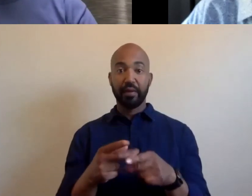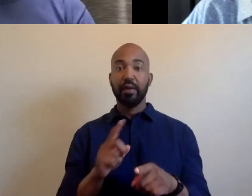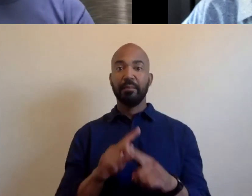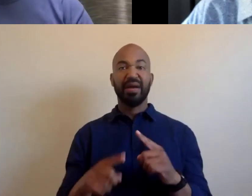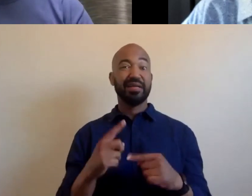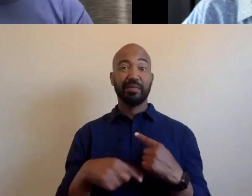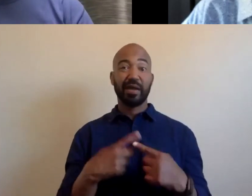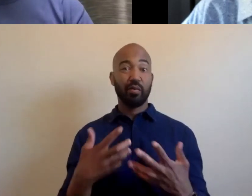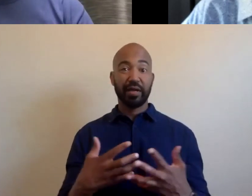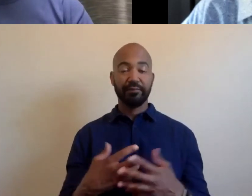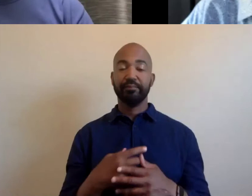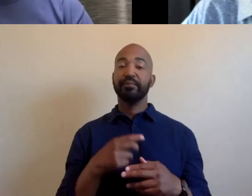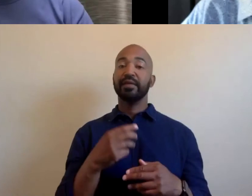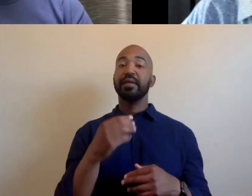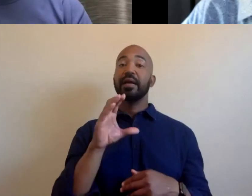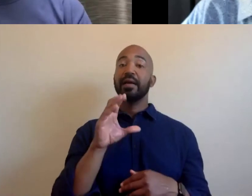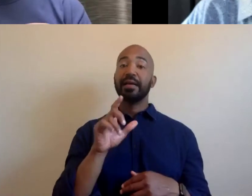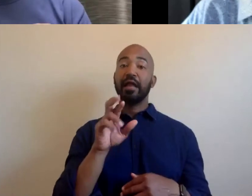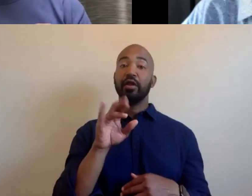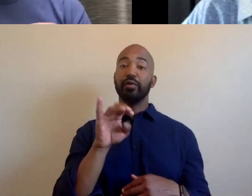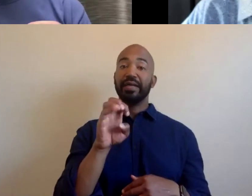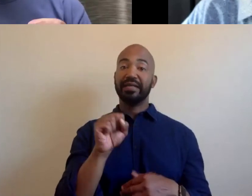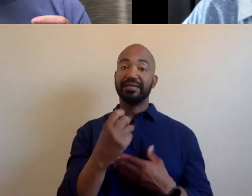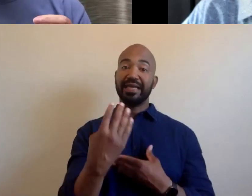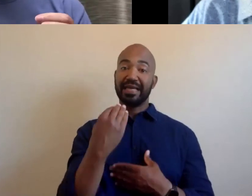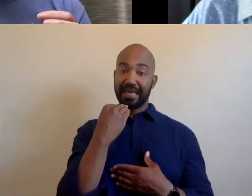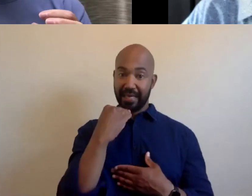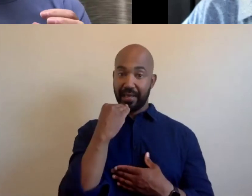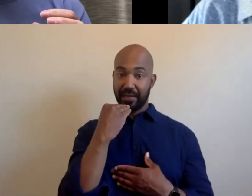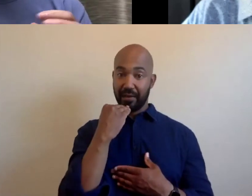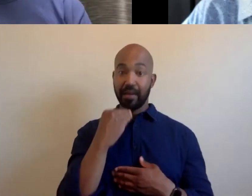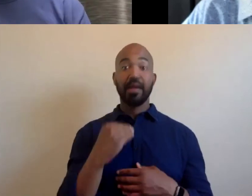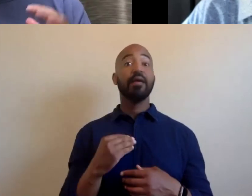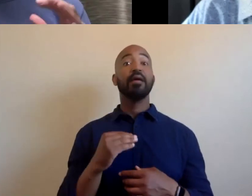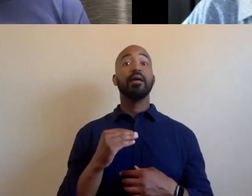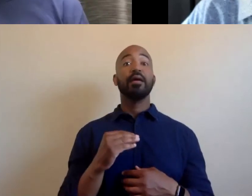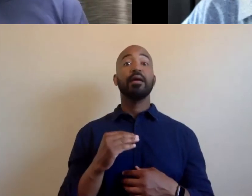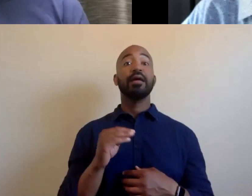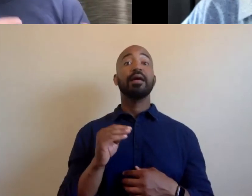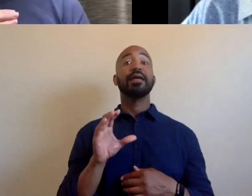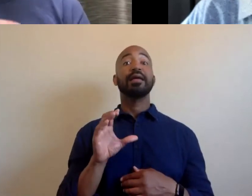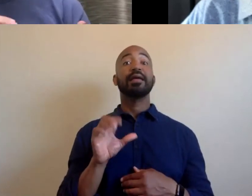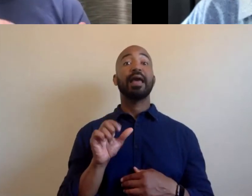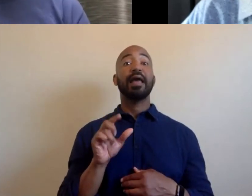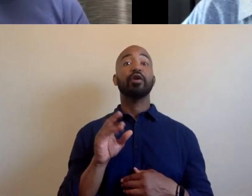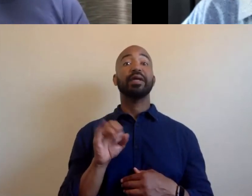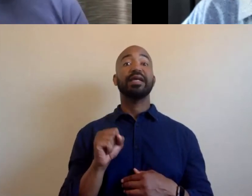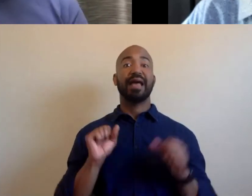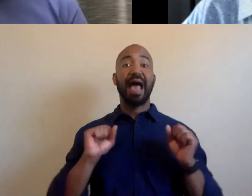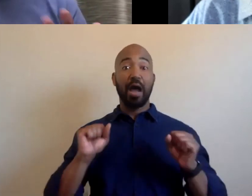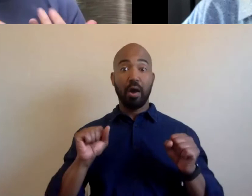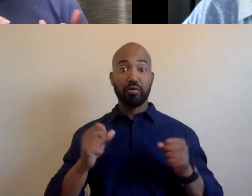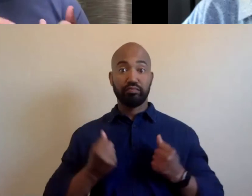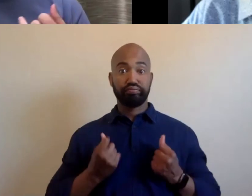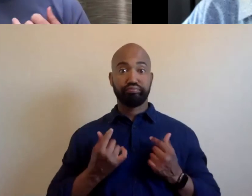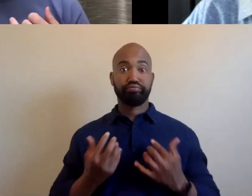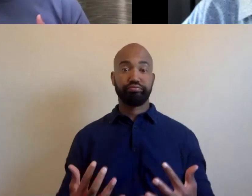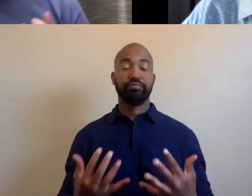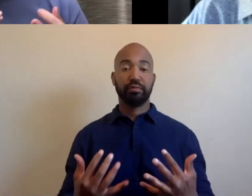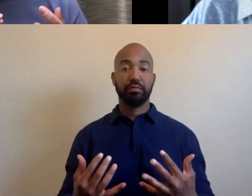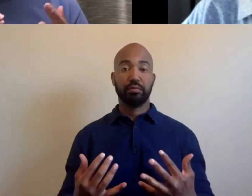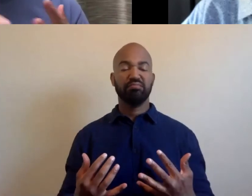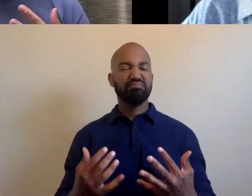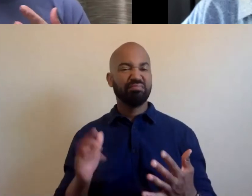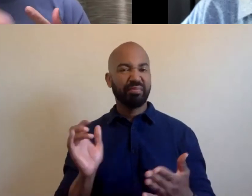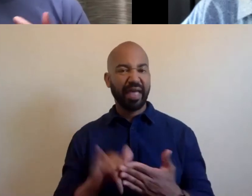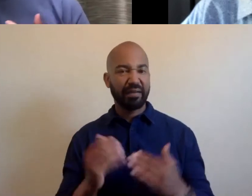out, and making sure that you are keeping yourself healthy. Now, if you are eating carrots and